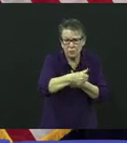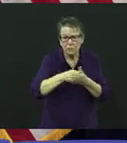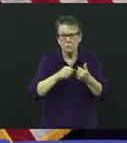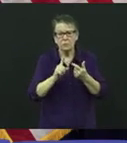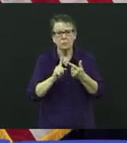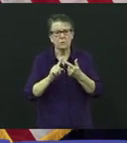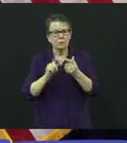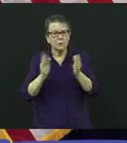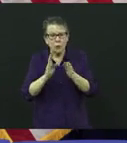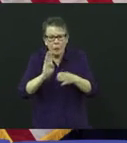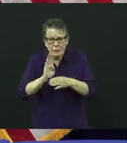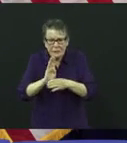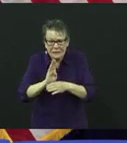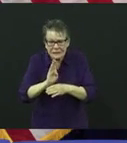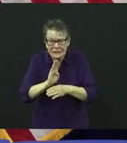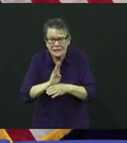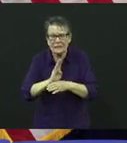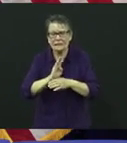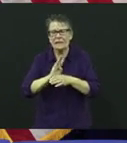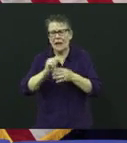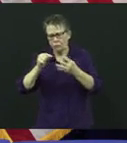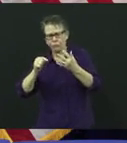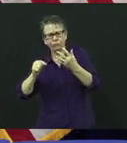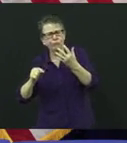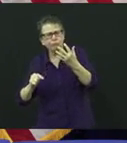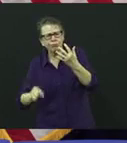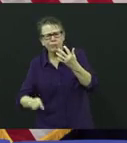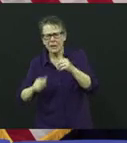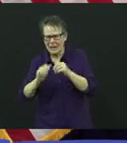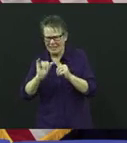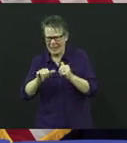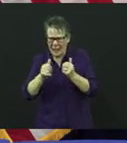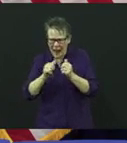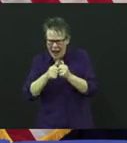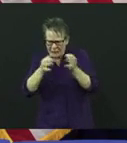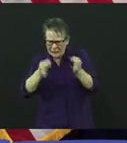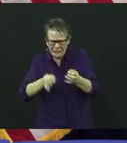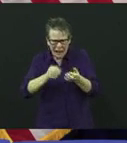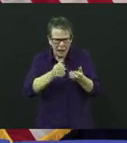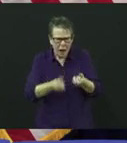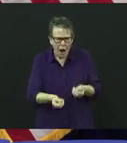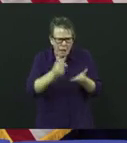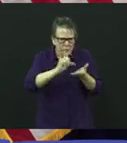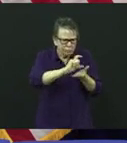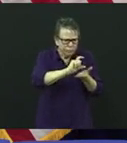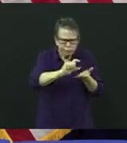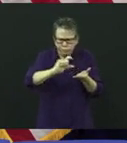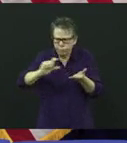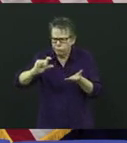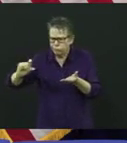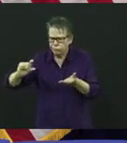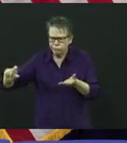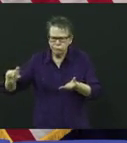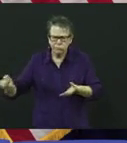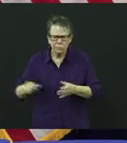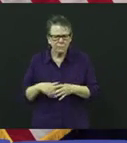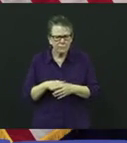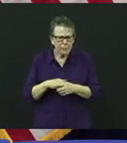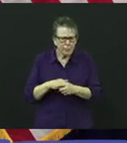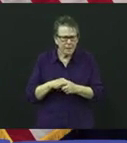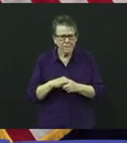in particular in large scale remain parts of what is ultimately agreed upon, voted on, and signed by the